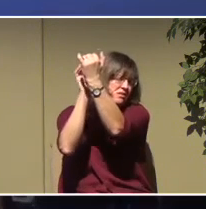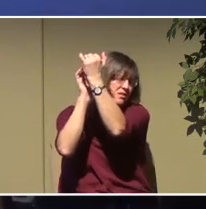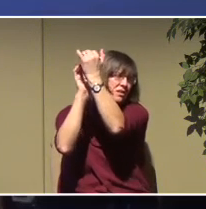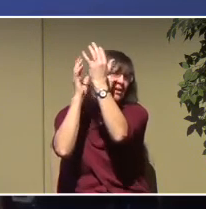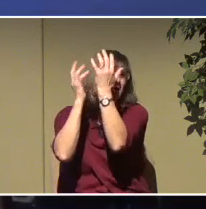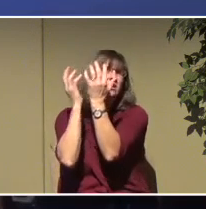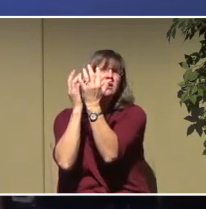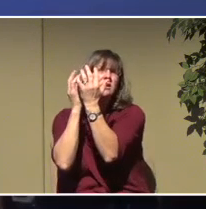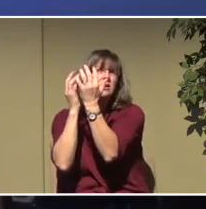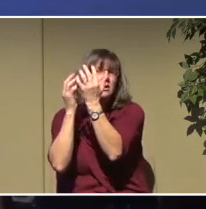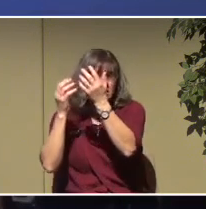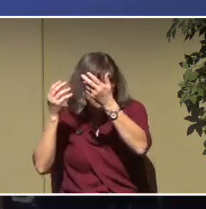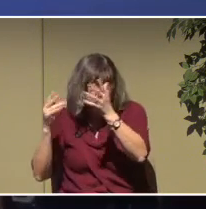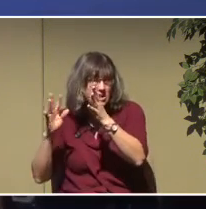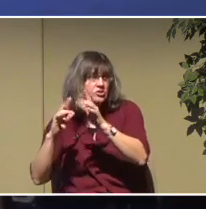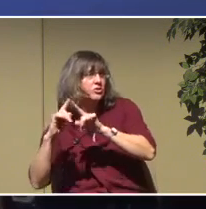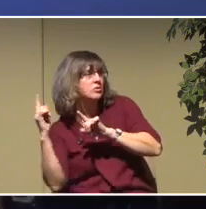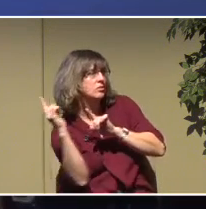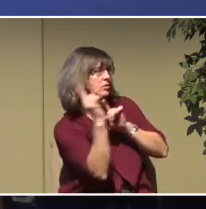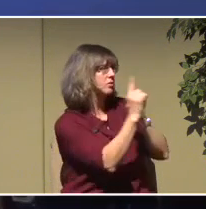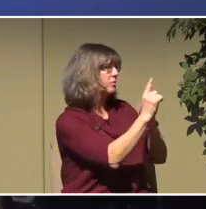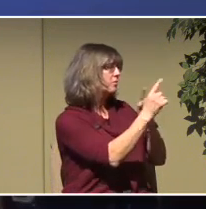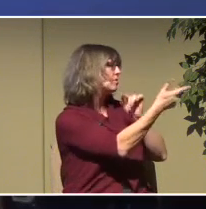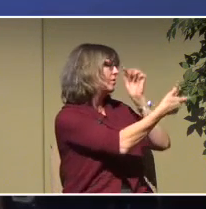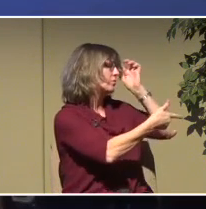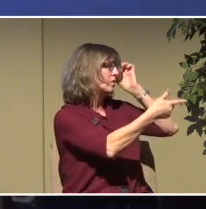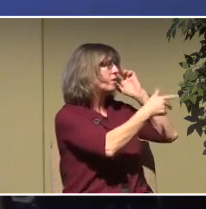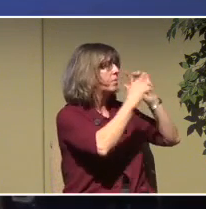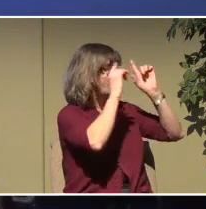were heavy, they did not know what to say to him.